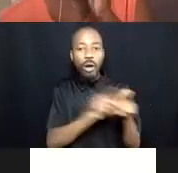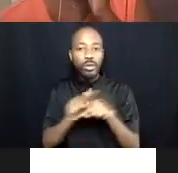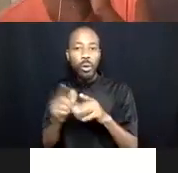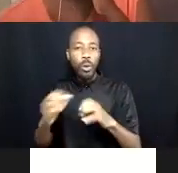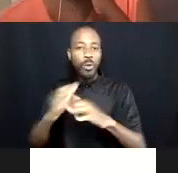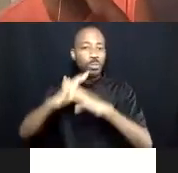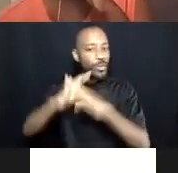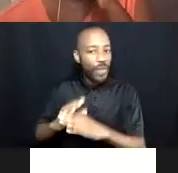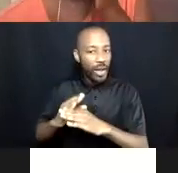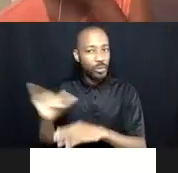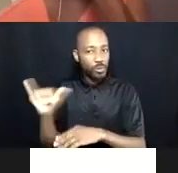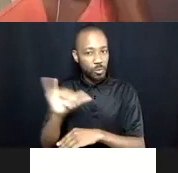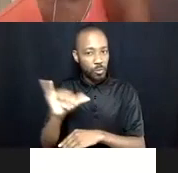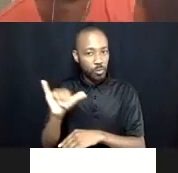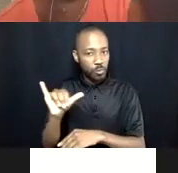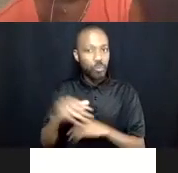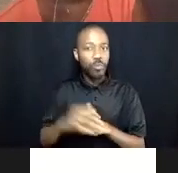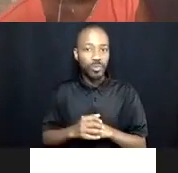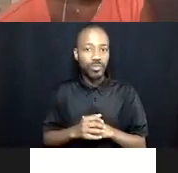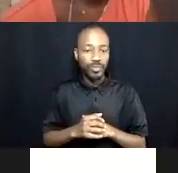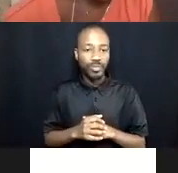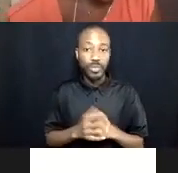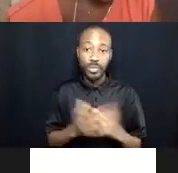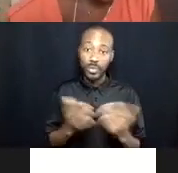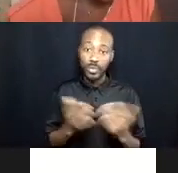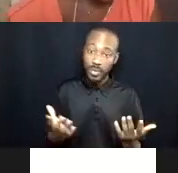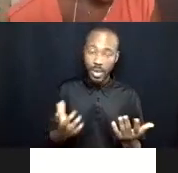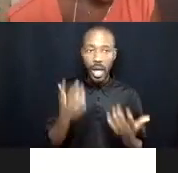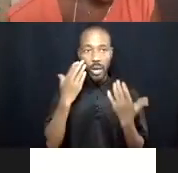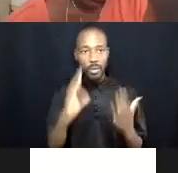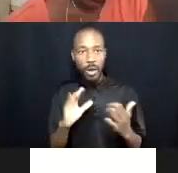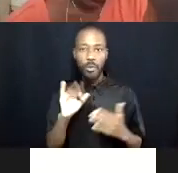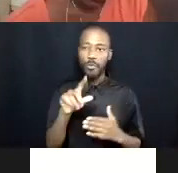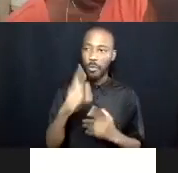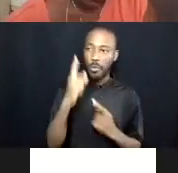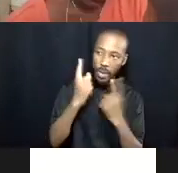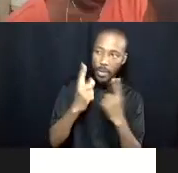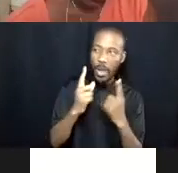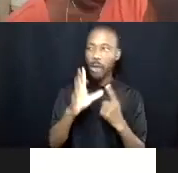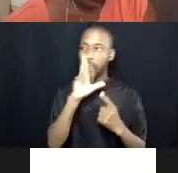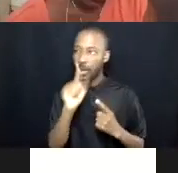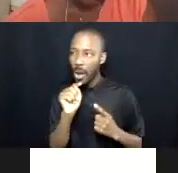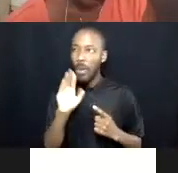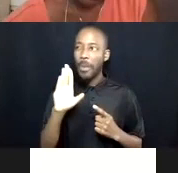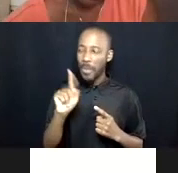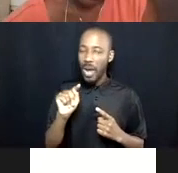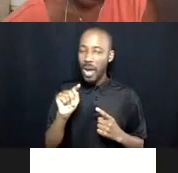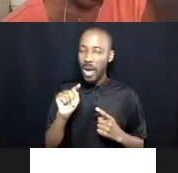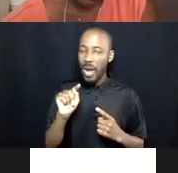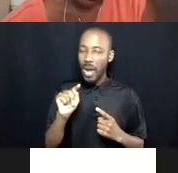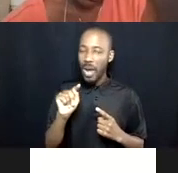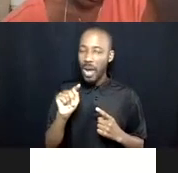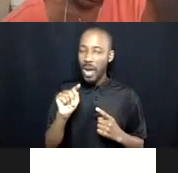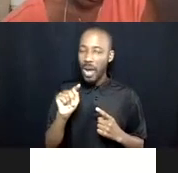that y'all think about, talk about explicitly, but I was just really inspired by that, at least. Yeah,